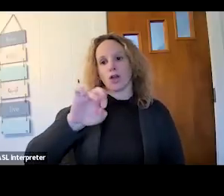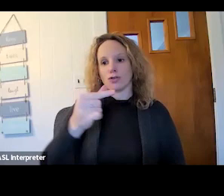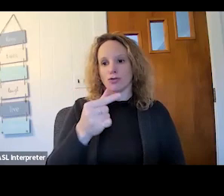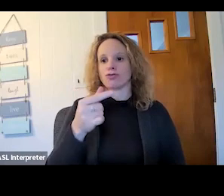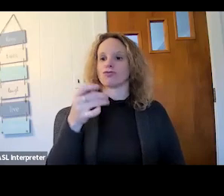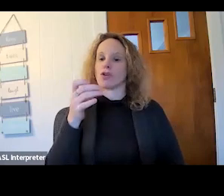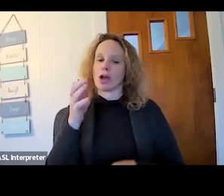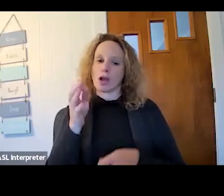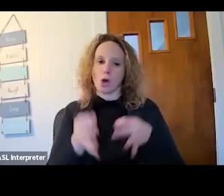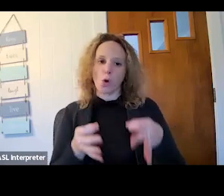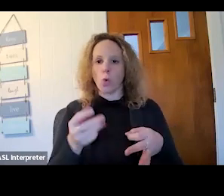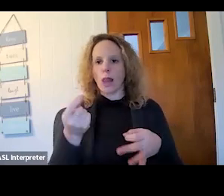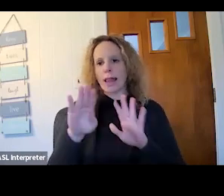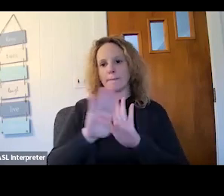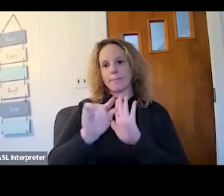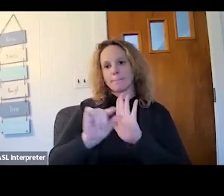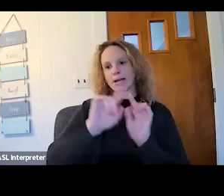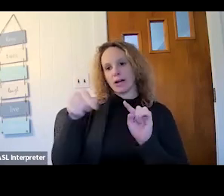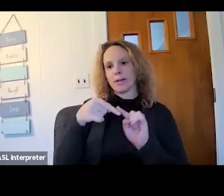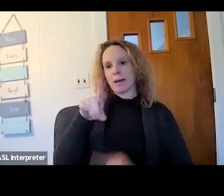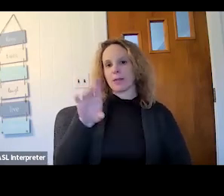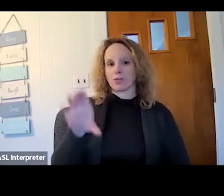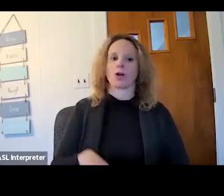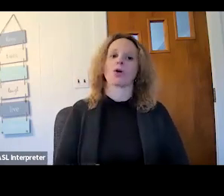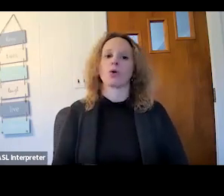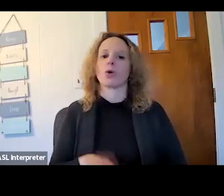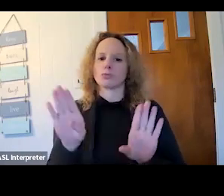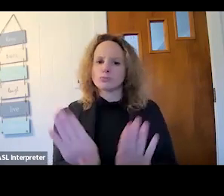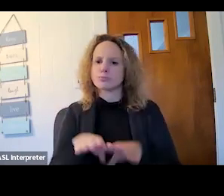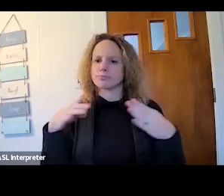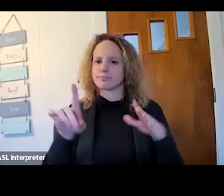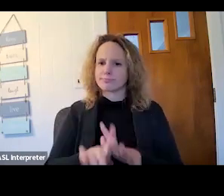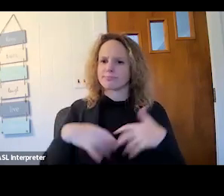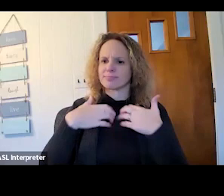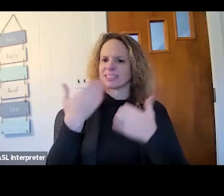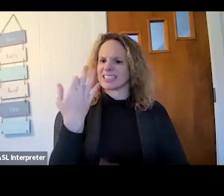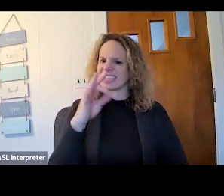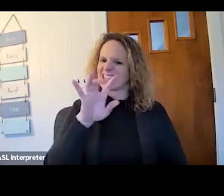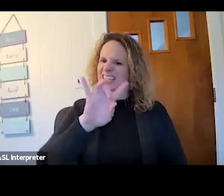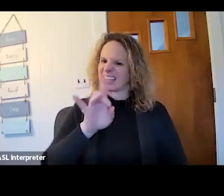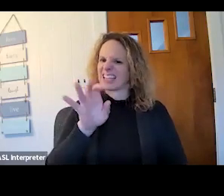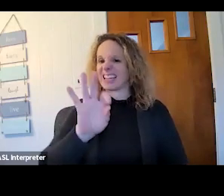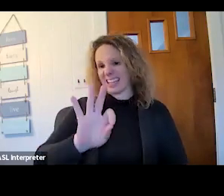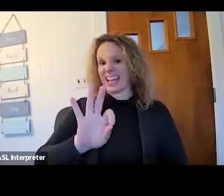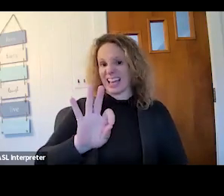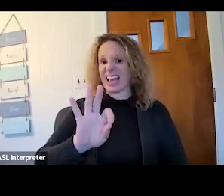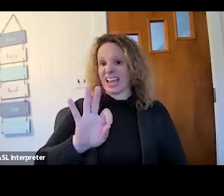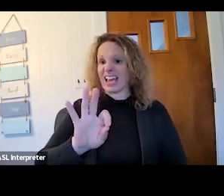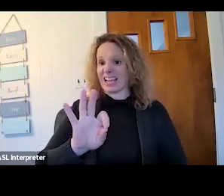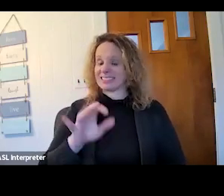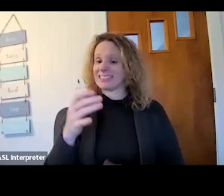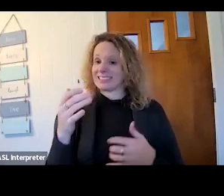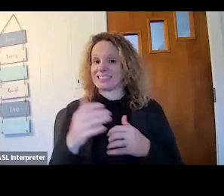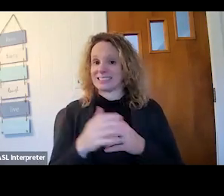of background with Miami-Dade Drug Court. We opened our doors in 1989, and we all stand on the shoulders